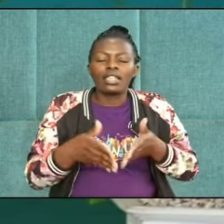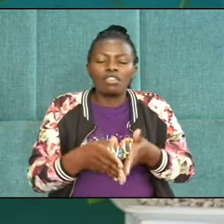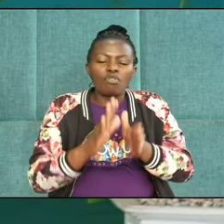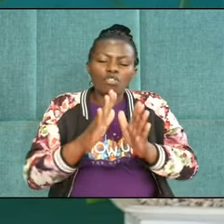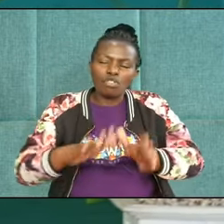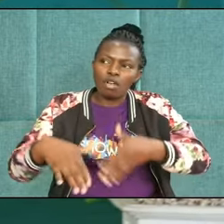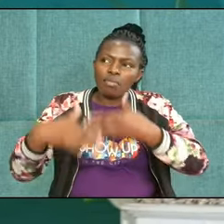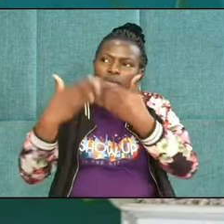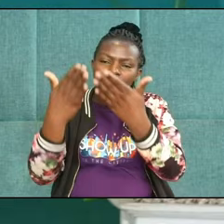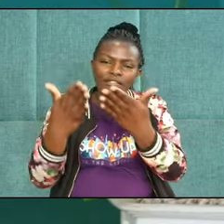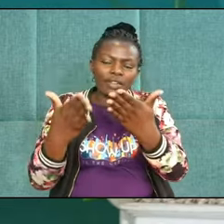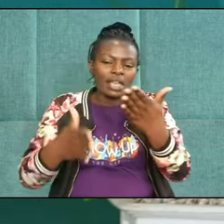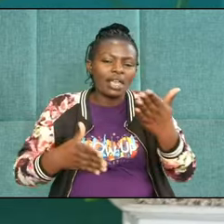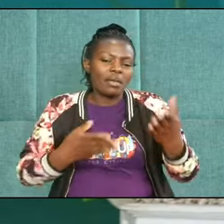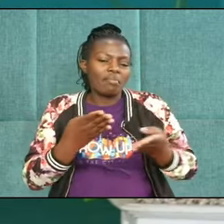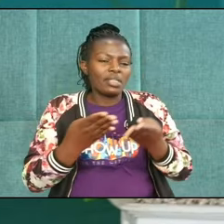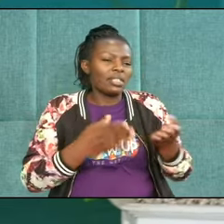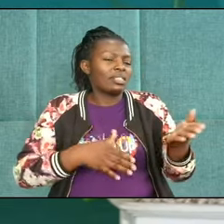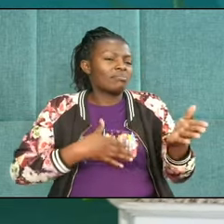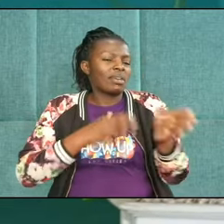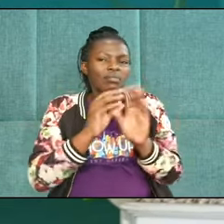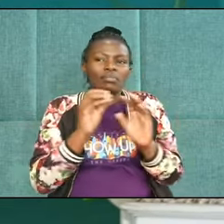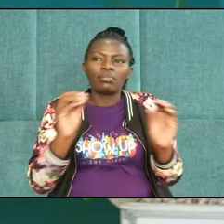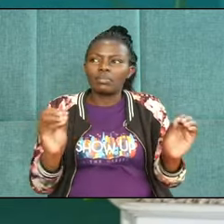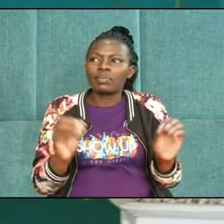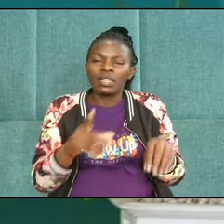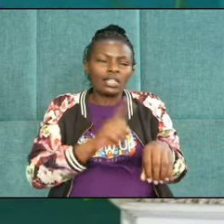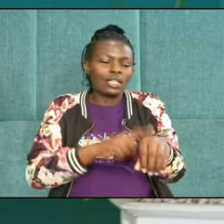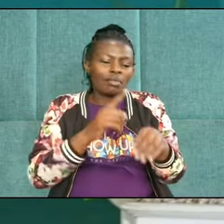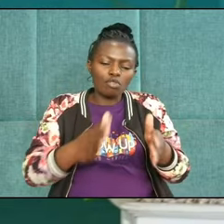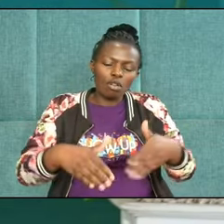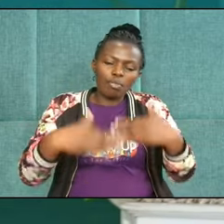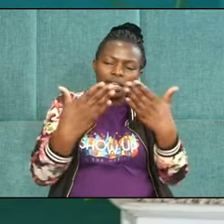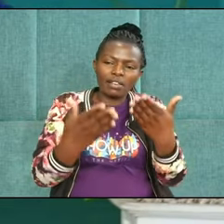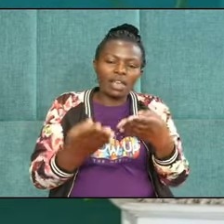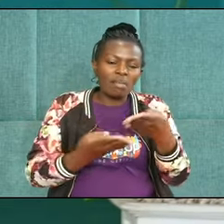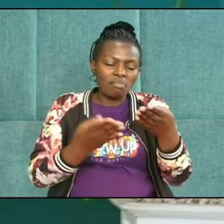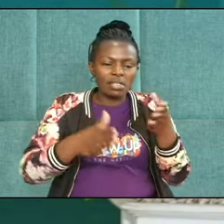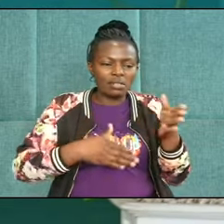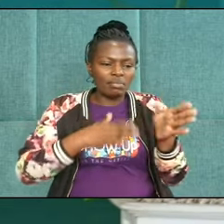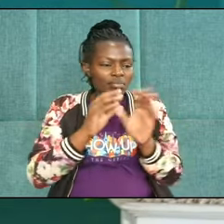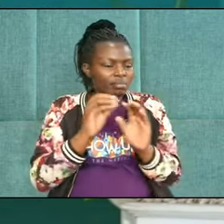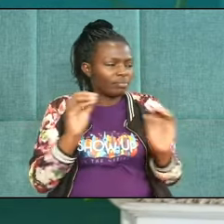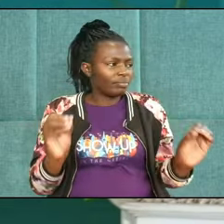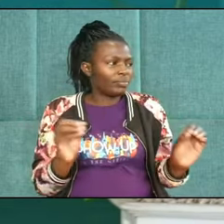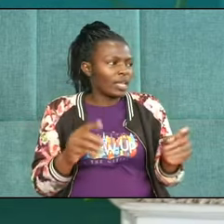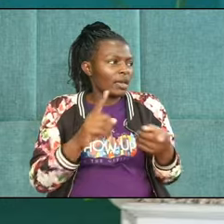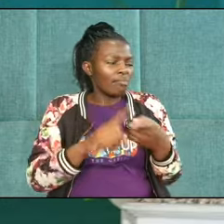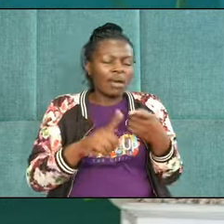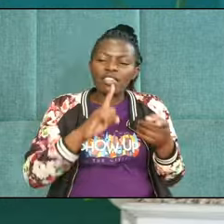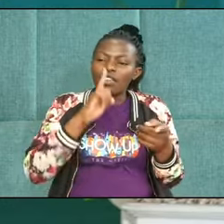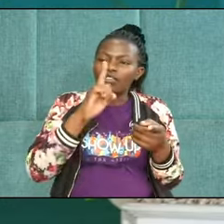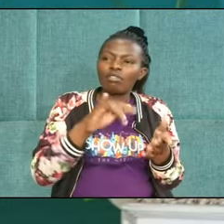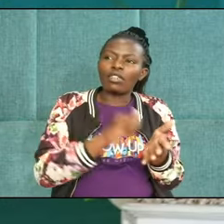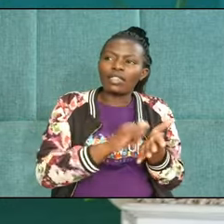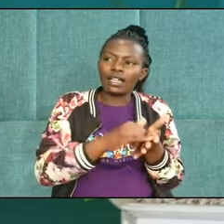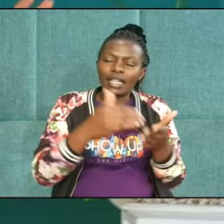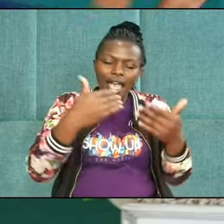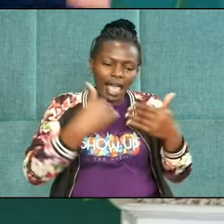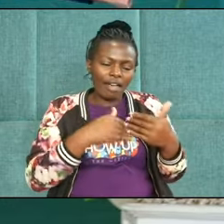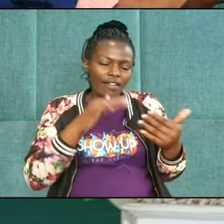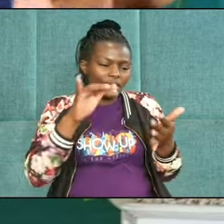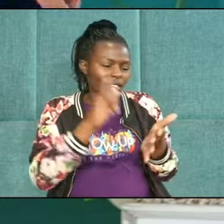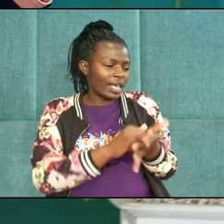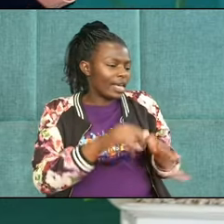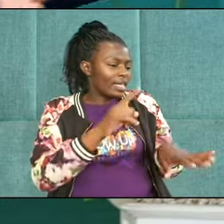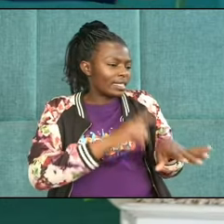given, that's not my business. The time it will be given, that's not my business. But the insurance that I have is that when I